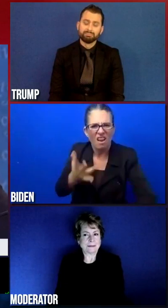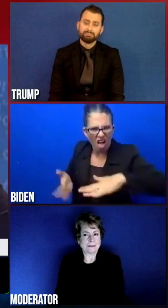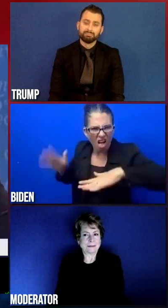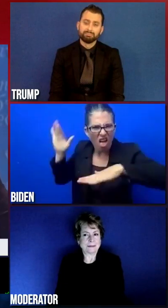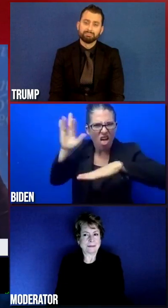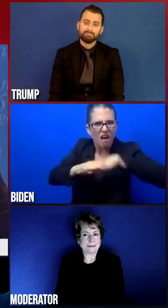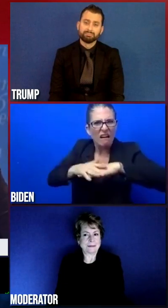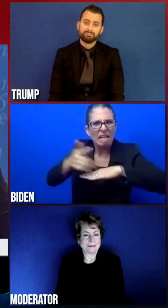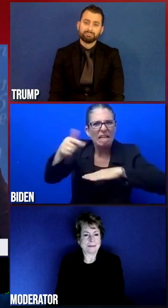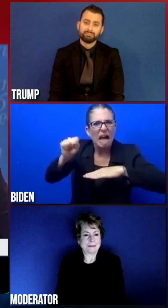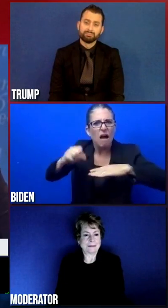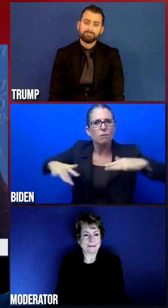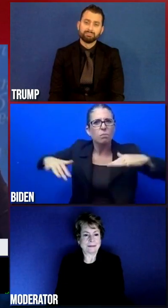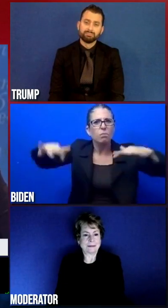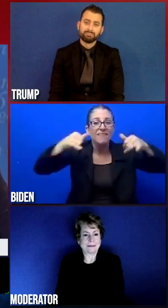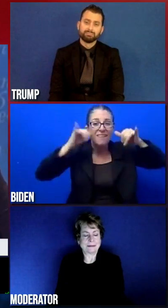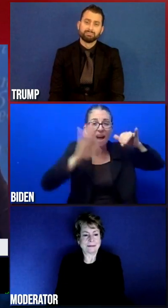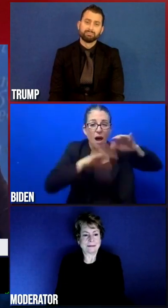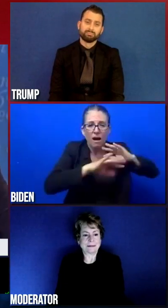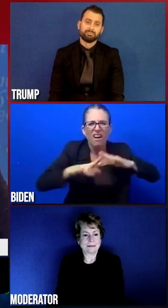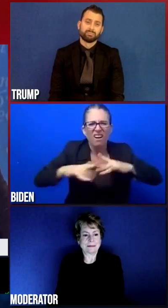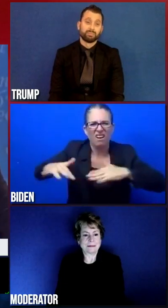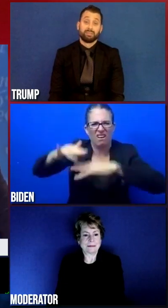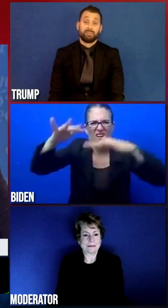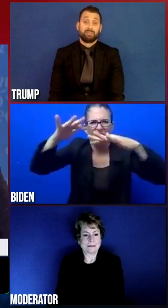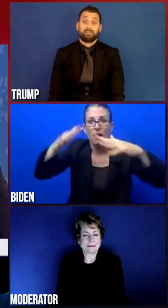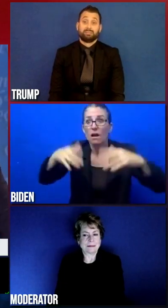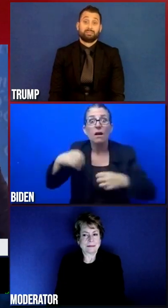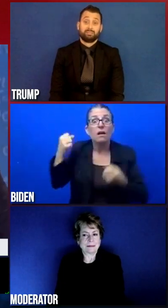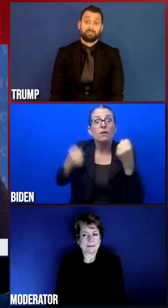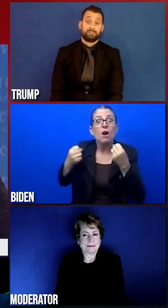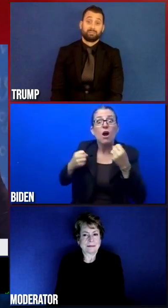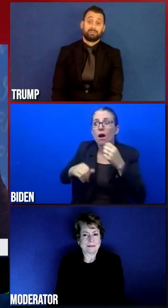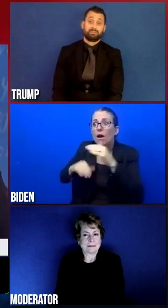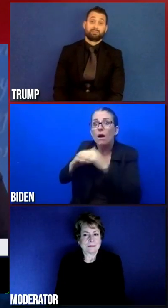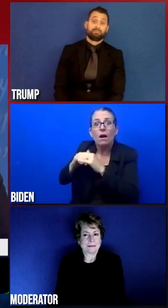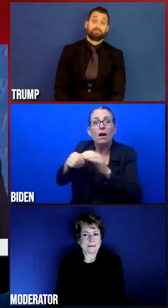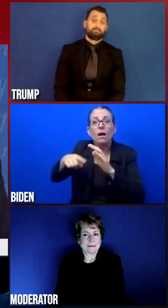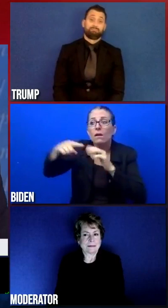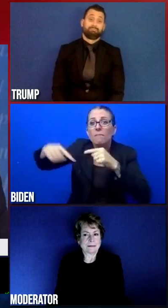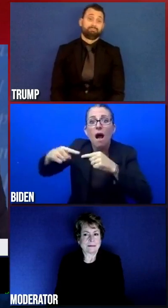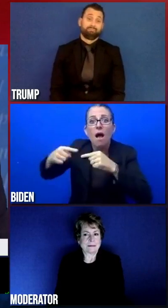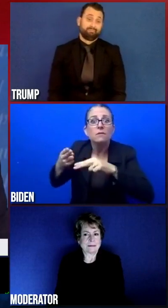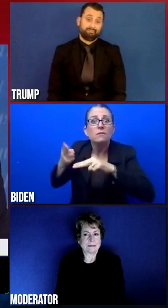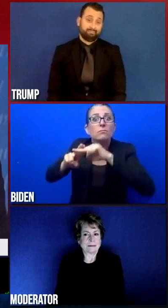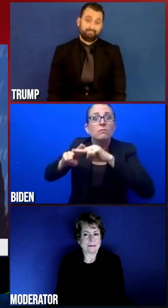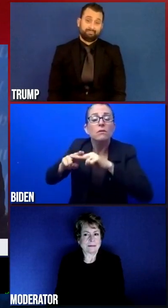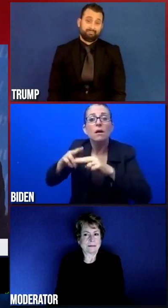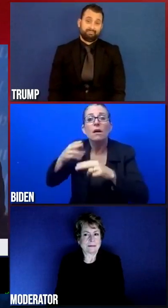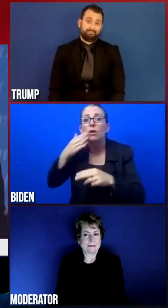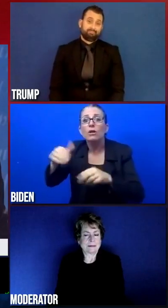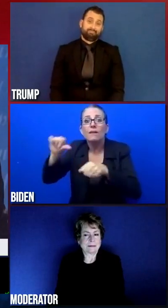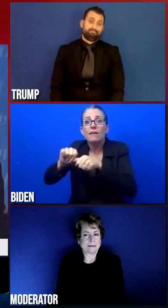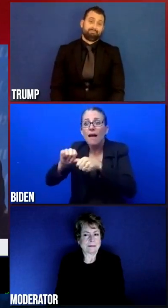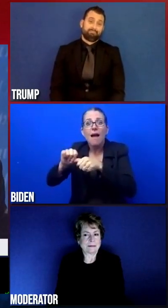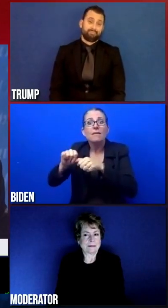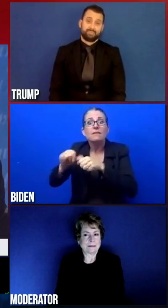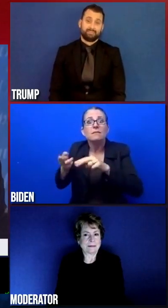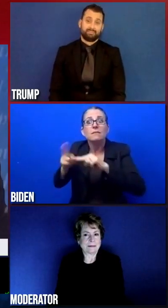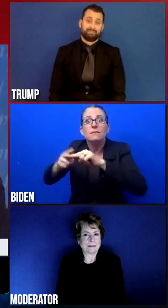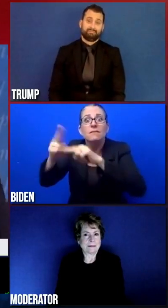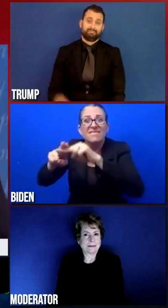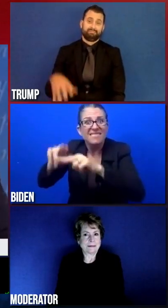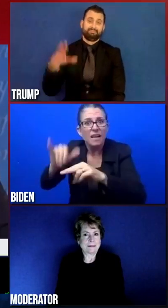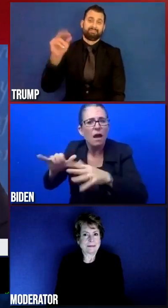This is a guy who says that, well, the fact that it's all true. And here's the deal. He's talking about the Green New Deal, and it's not